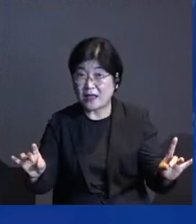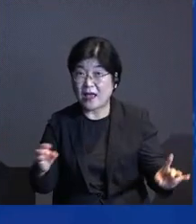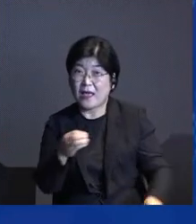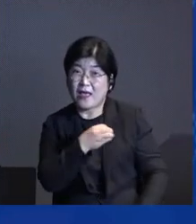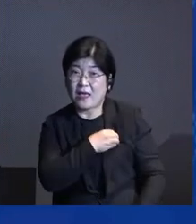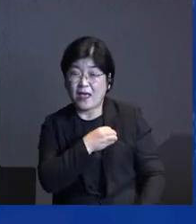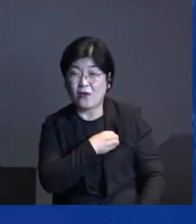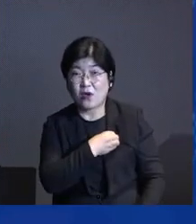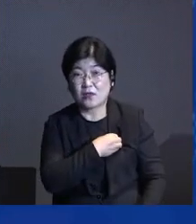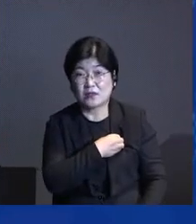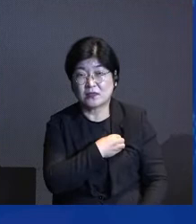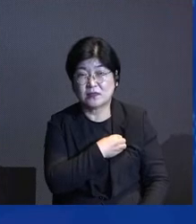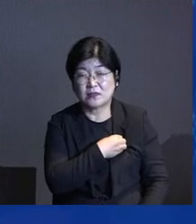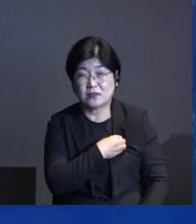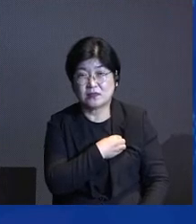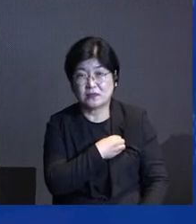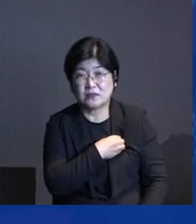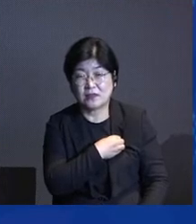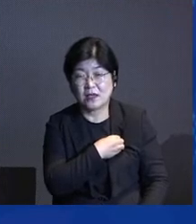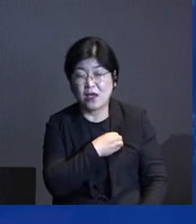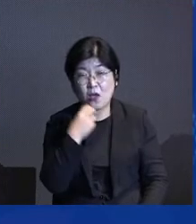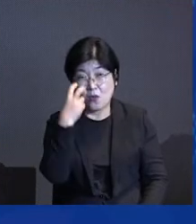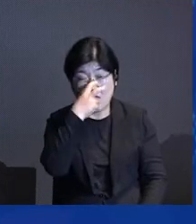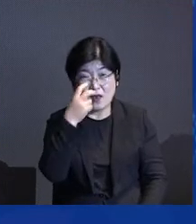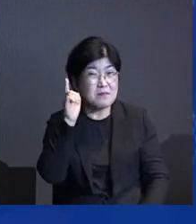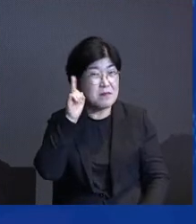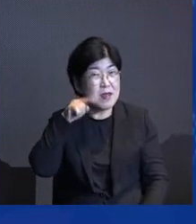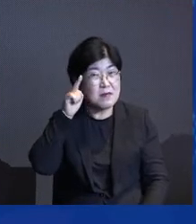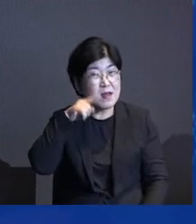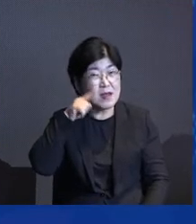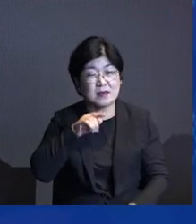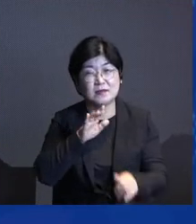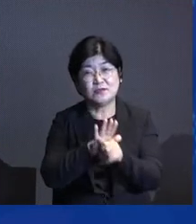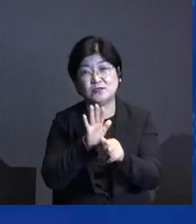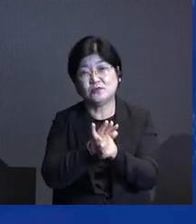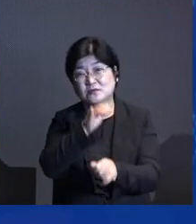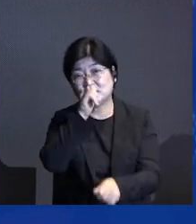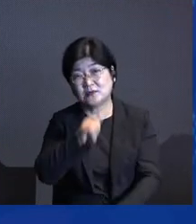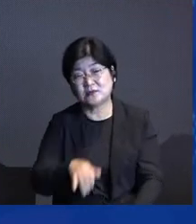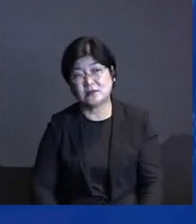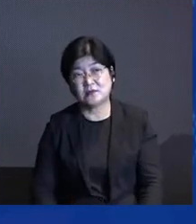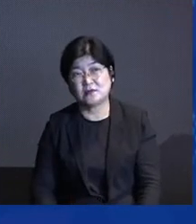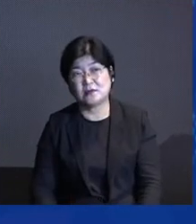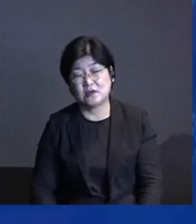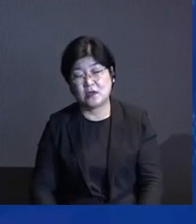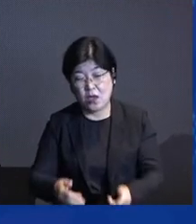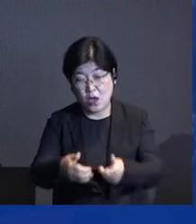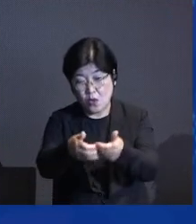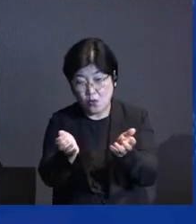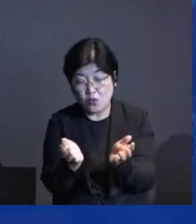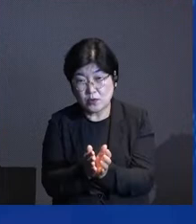to help manage the club on a daily basis. And then the club will be divided into